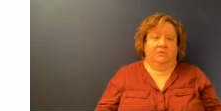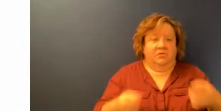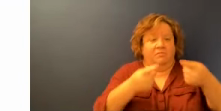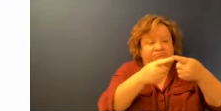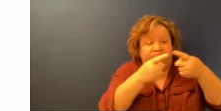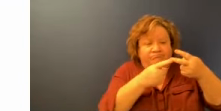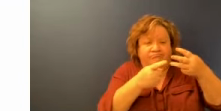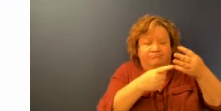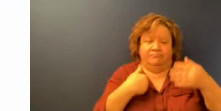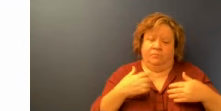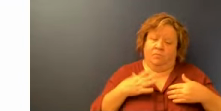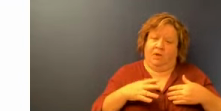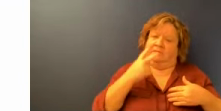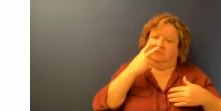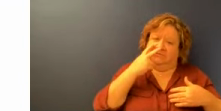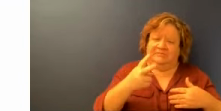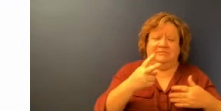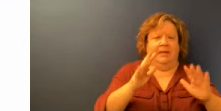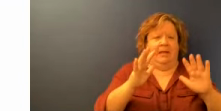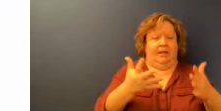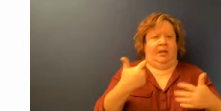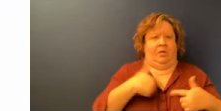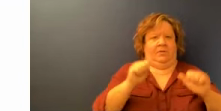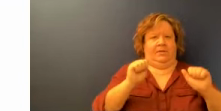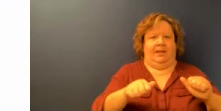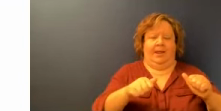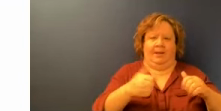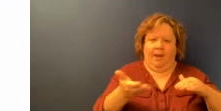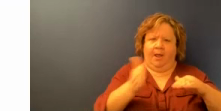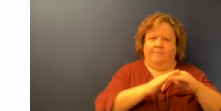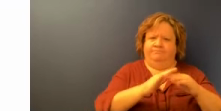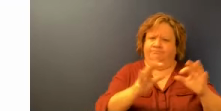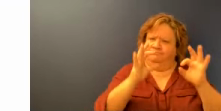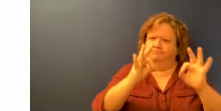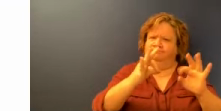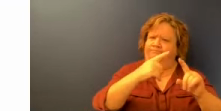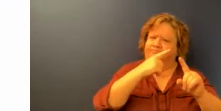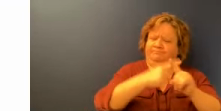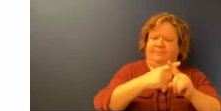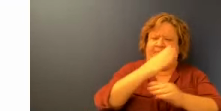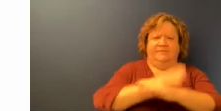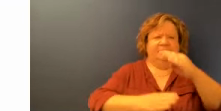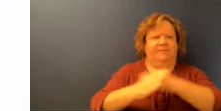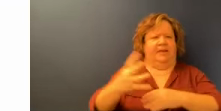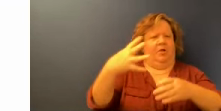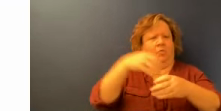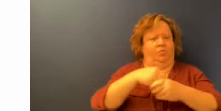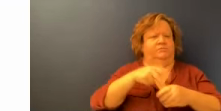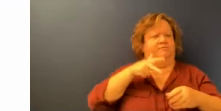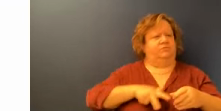to cover or provide benefits and cushion our workers who are living with a disability. And number